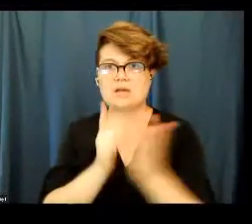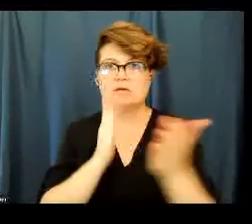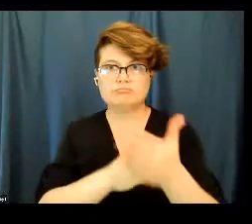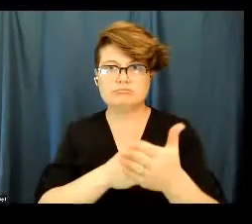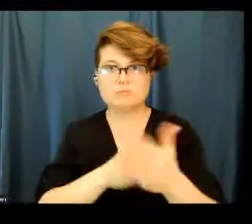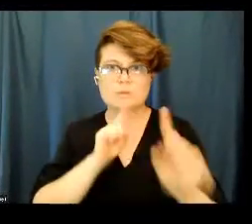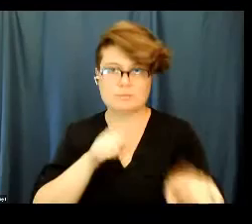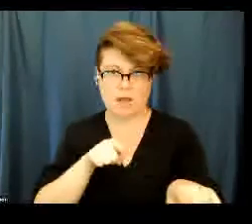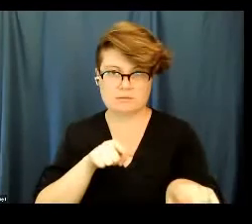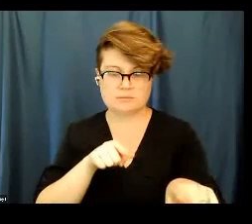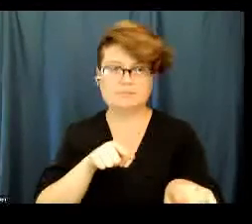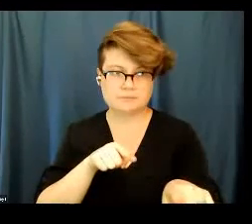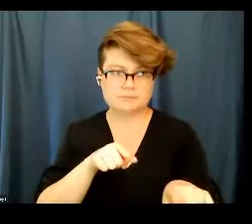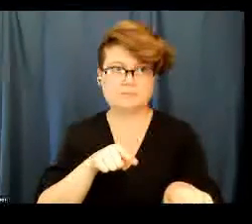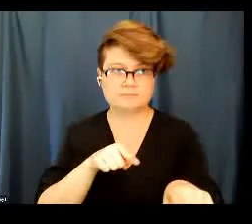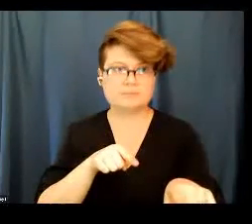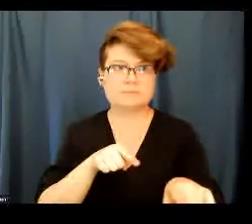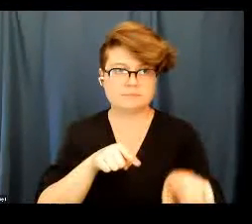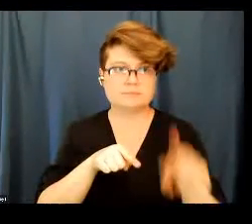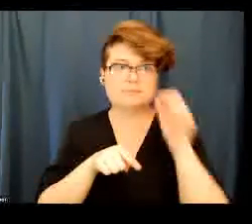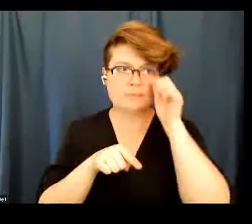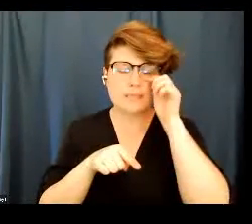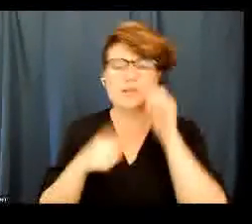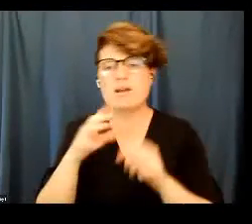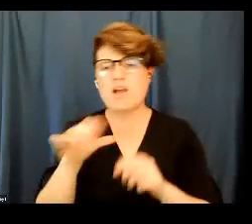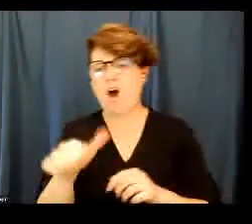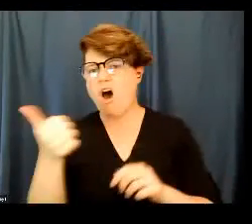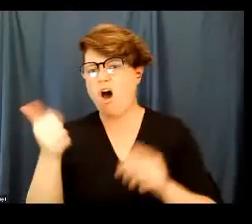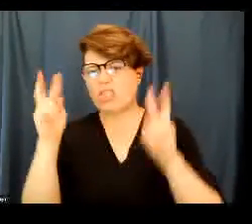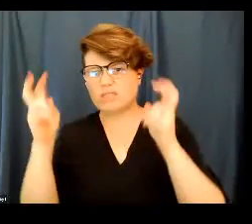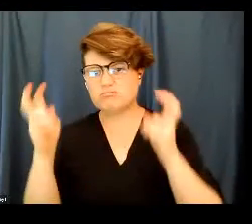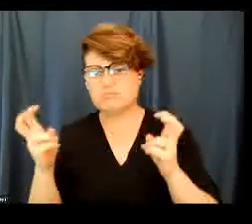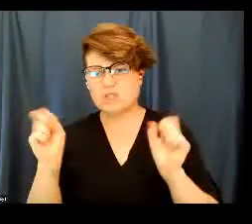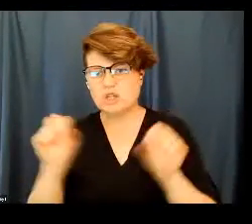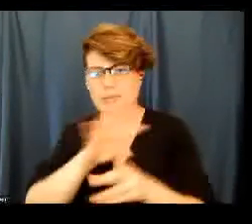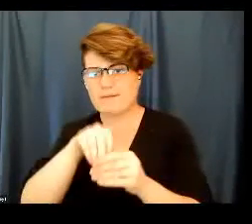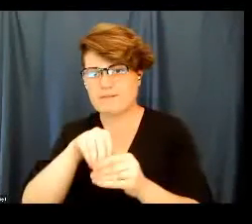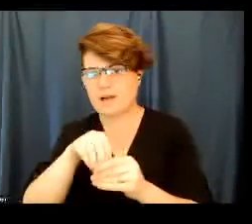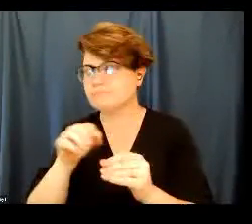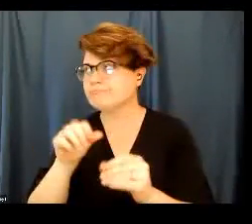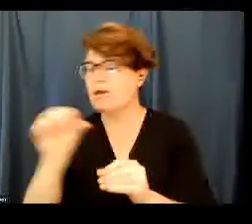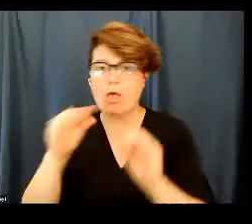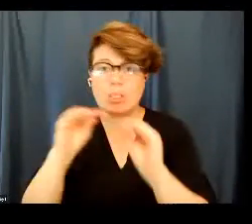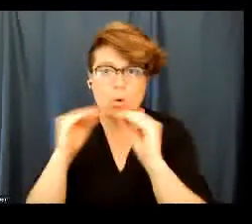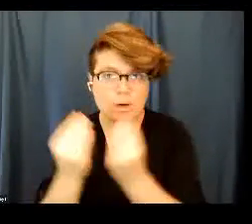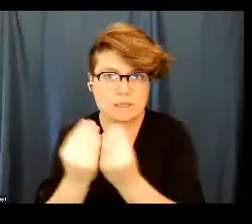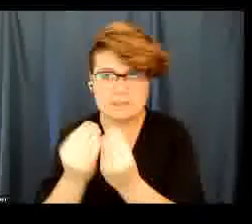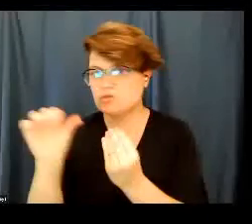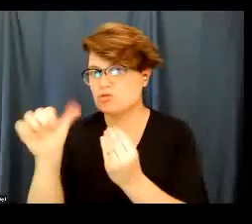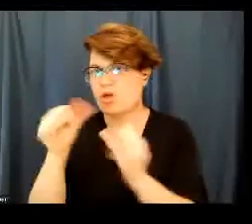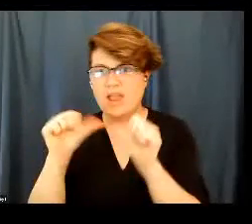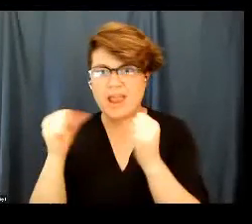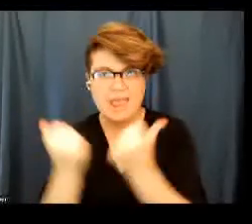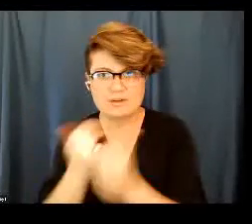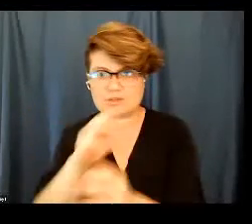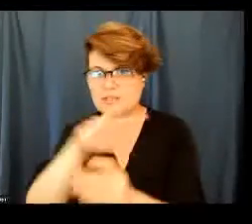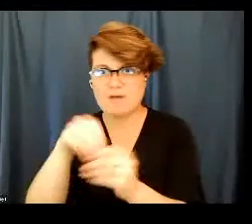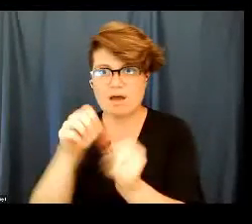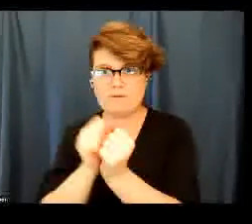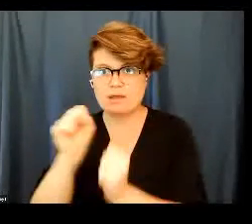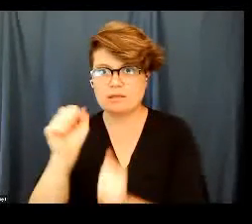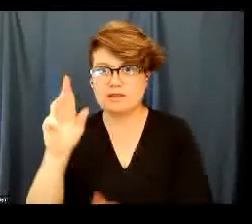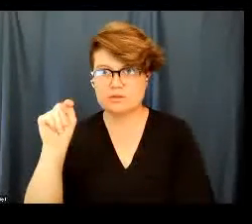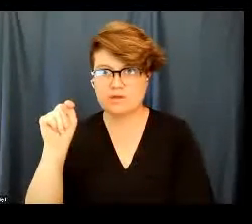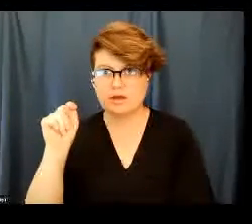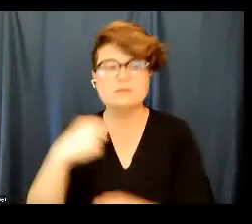And then as far as the other disciplines that can be included, any other organization or agency that's involved in the SART, you'll want them